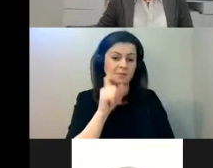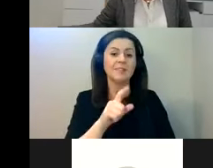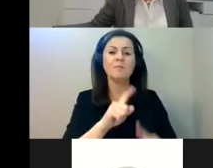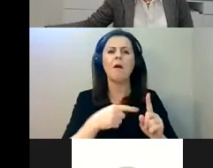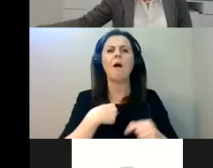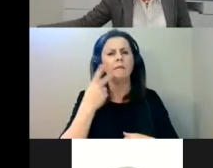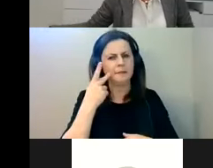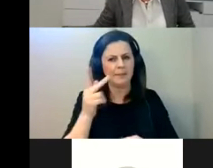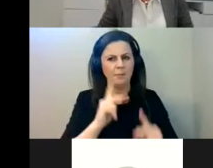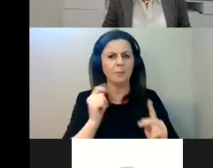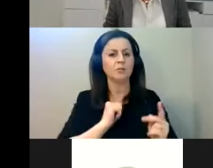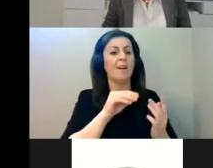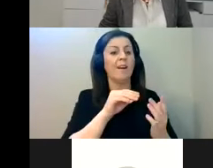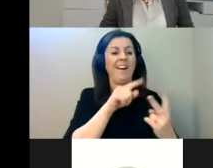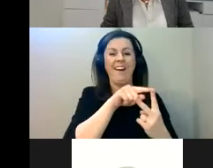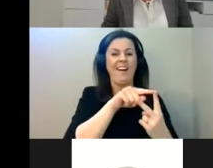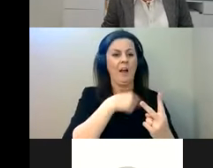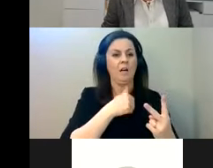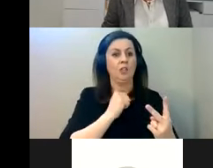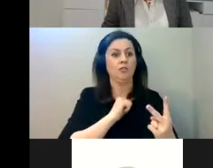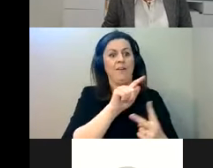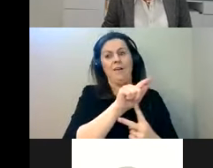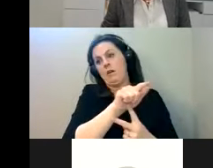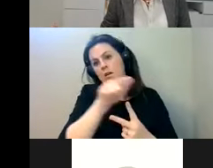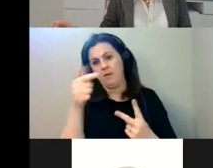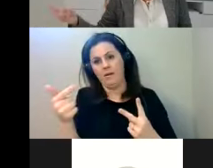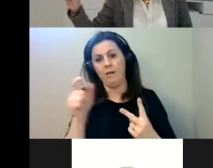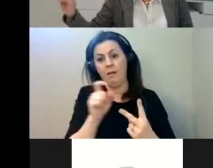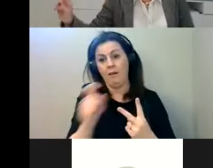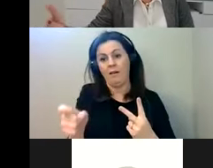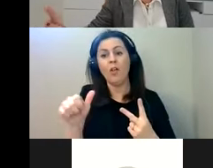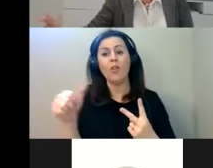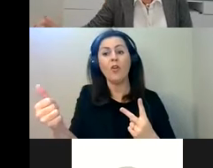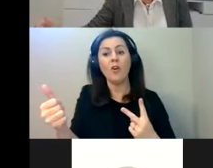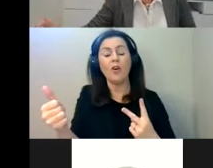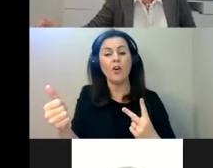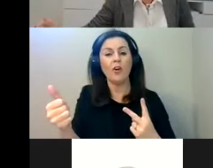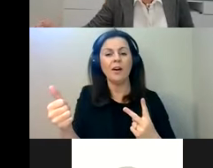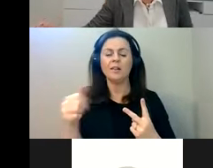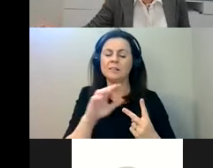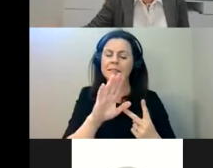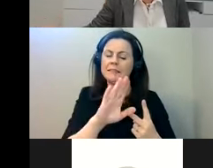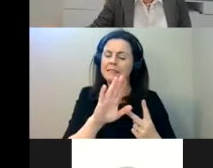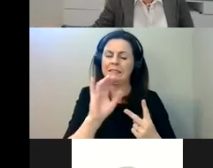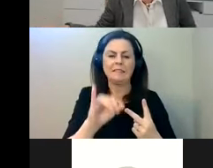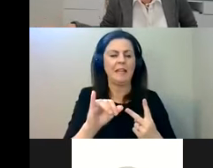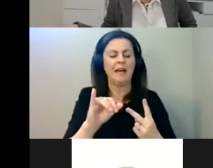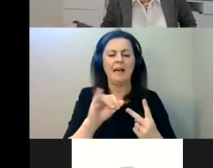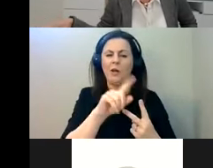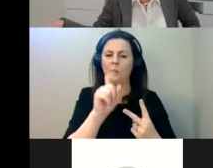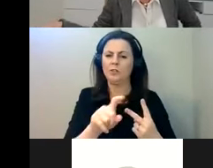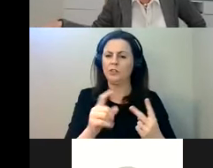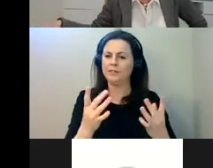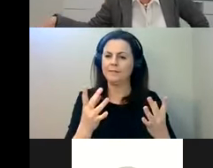try to delegate that authority, and that's a trickier question, because if